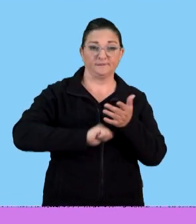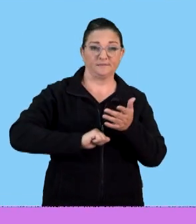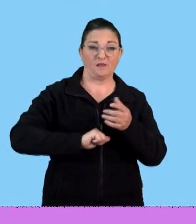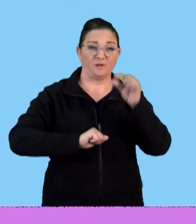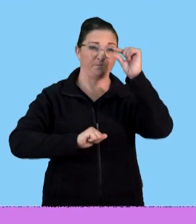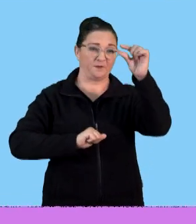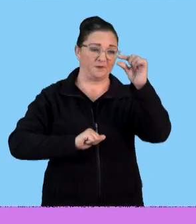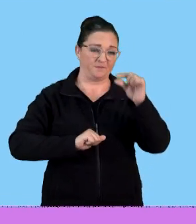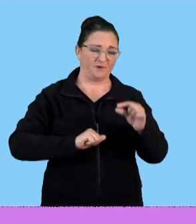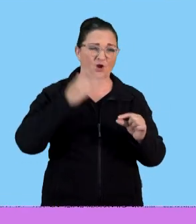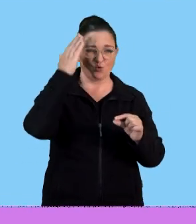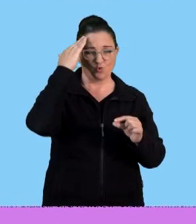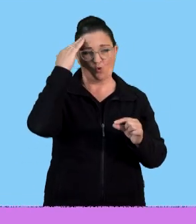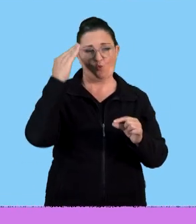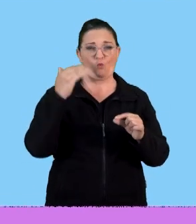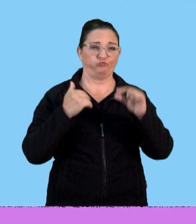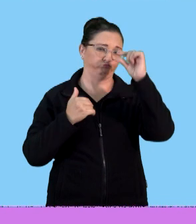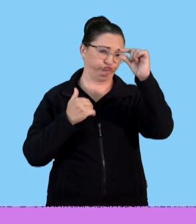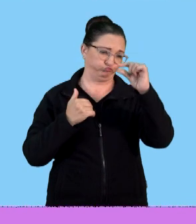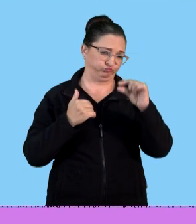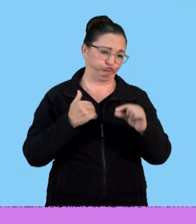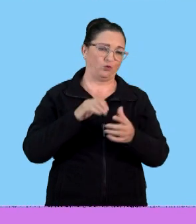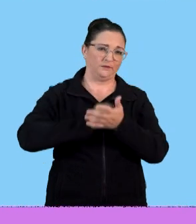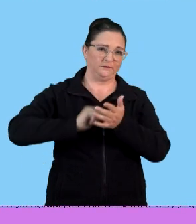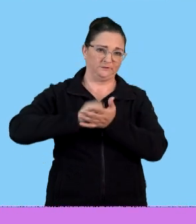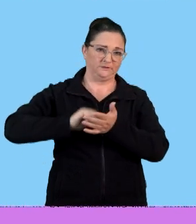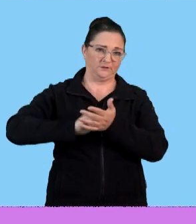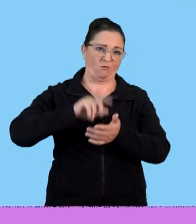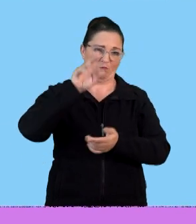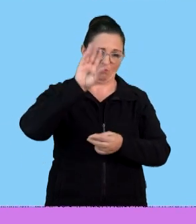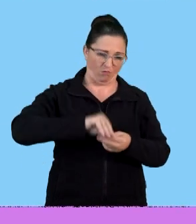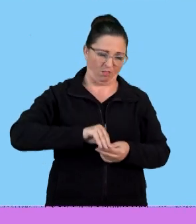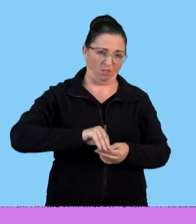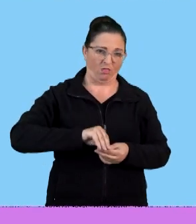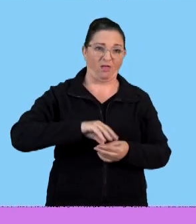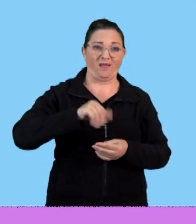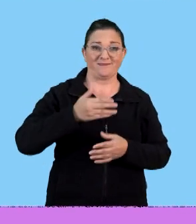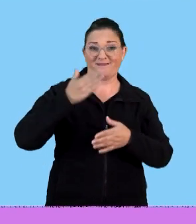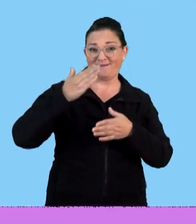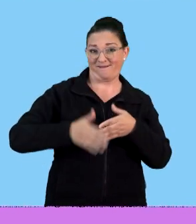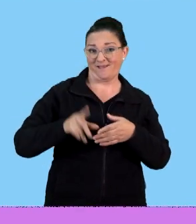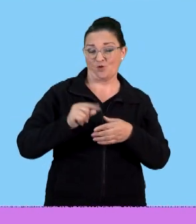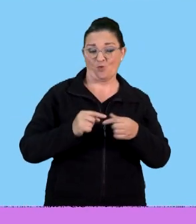2,485. I subtracted all the known values, right, based on the key, basically, that's given to